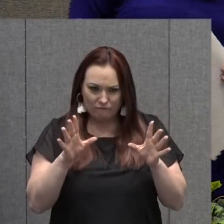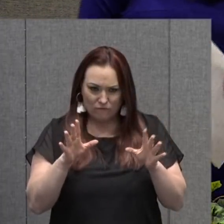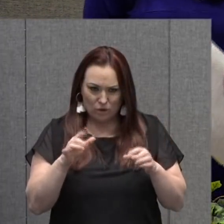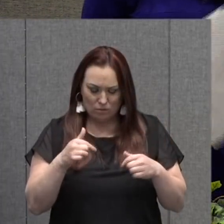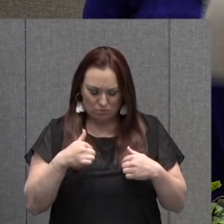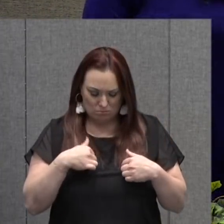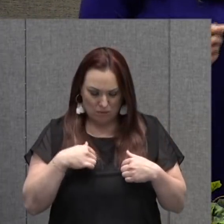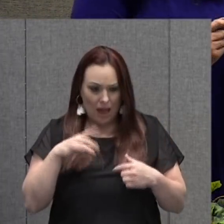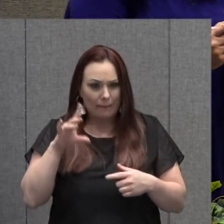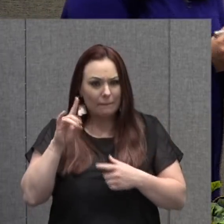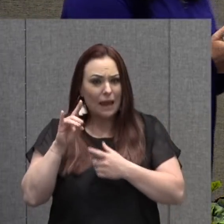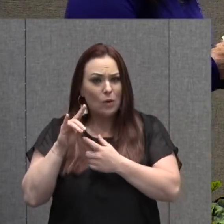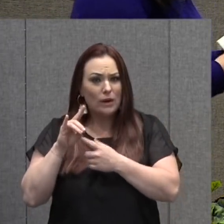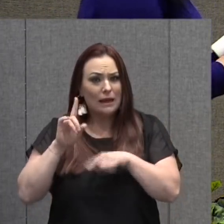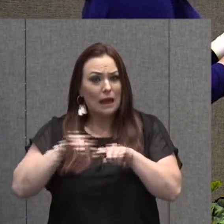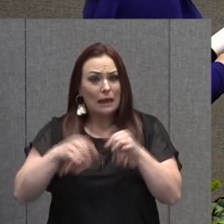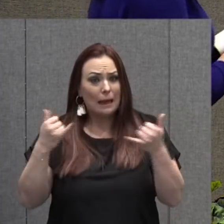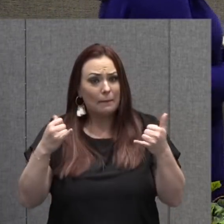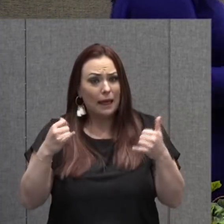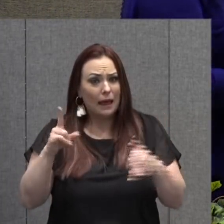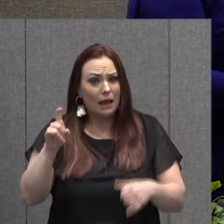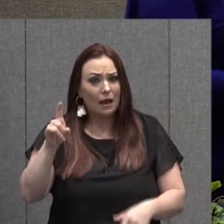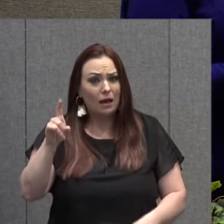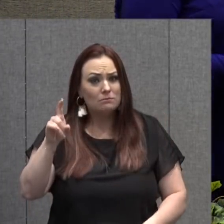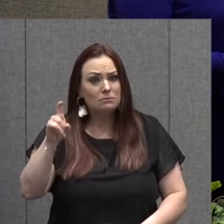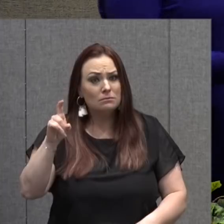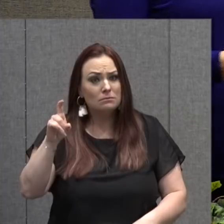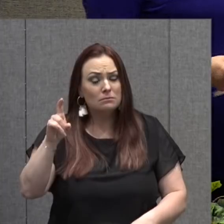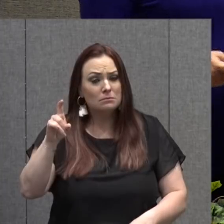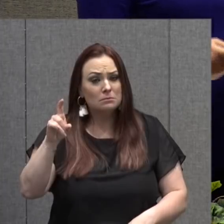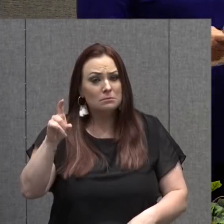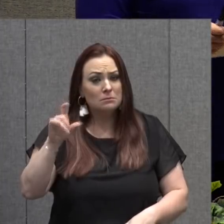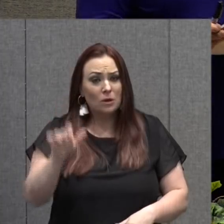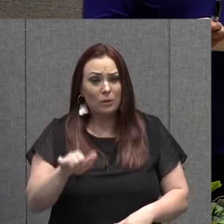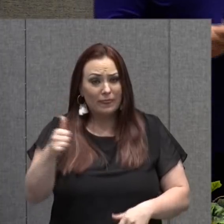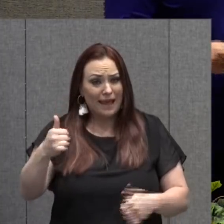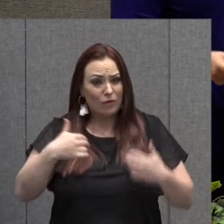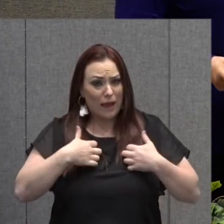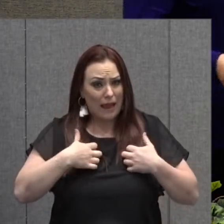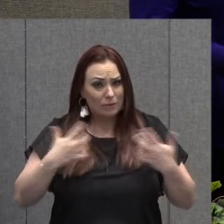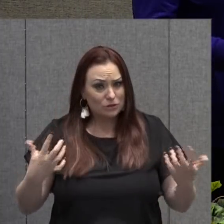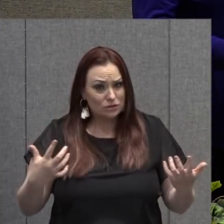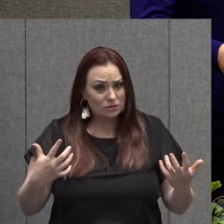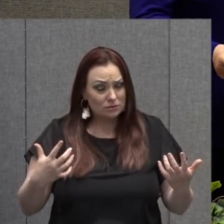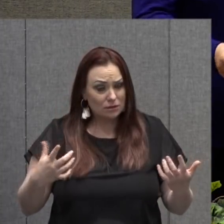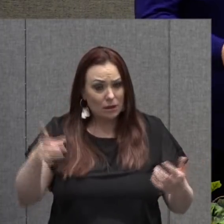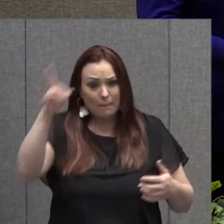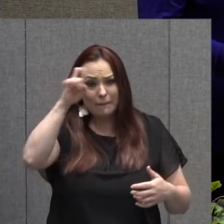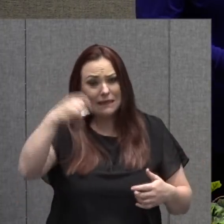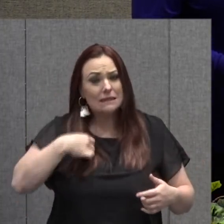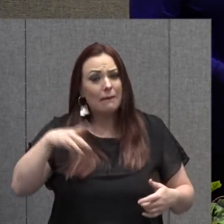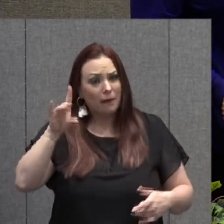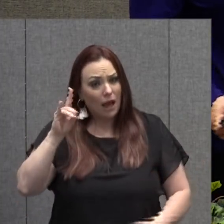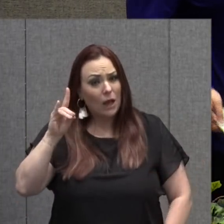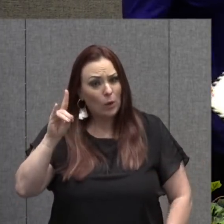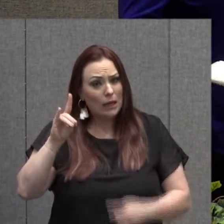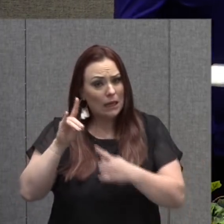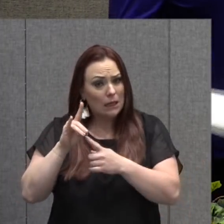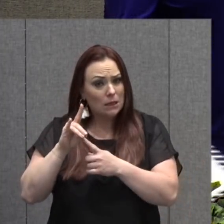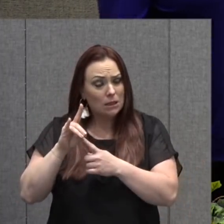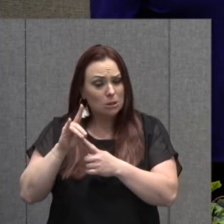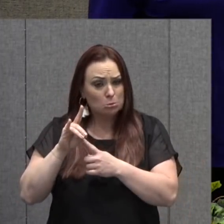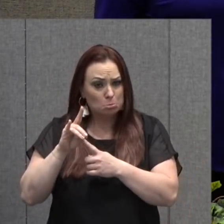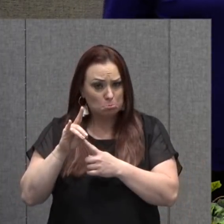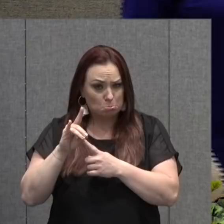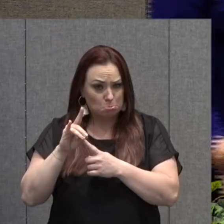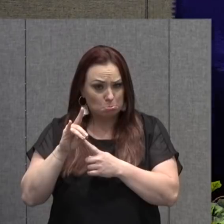coyote, you can't play Fortnite with some other animals just because you're a coyote. I